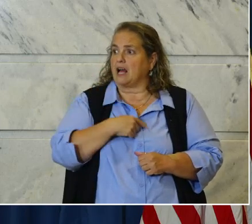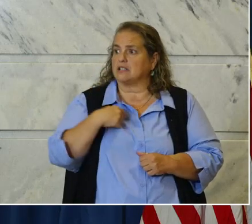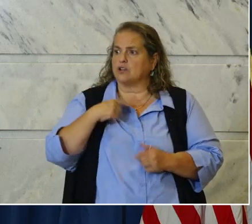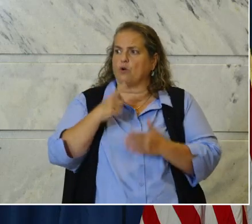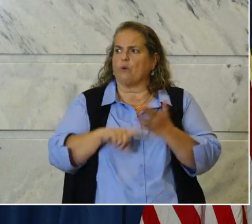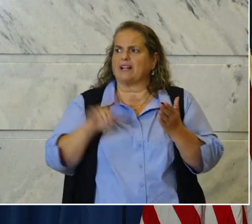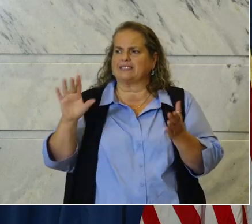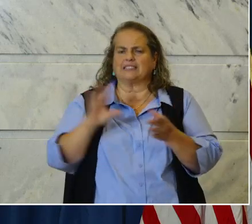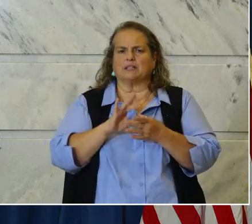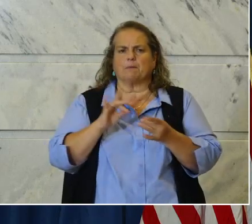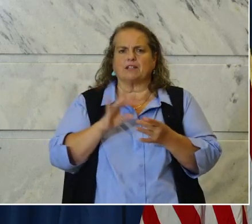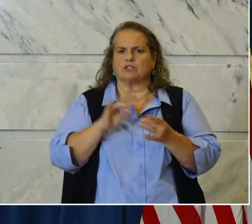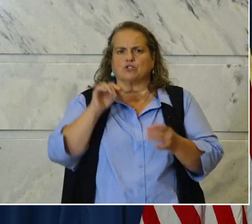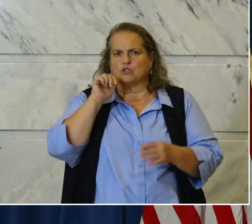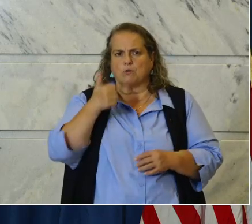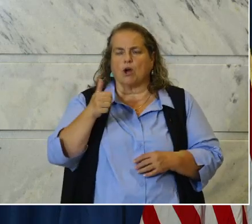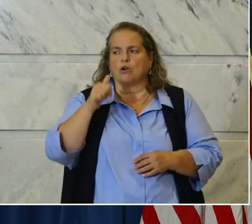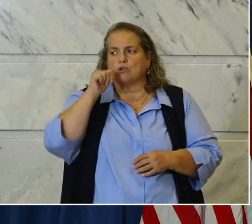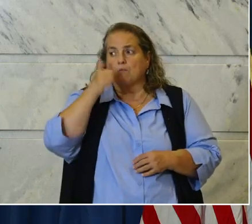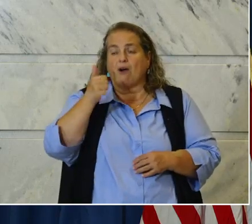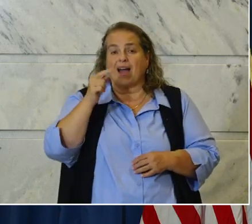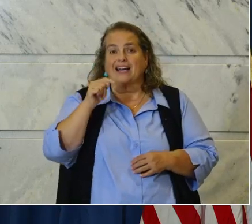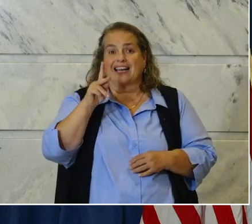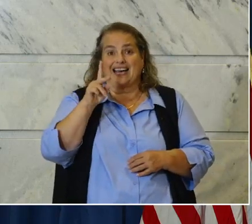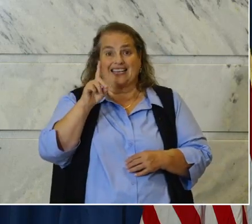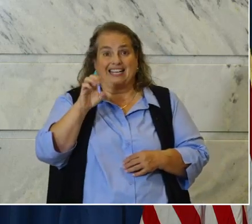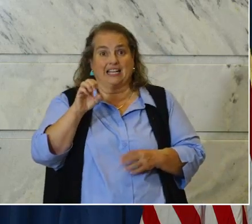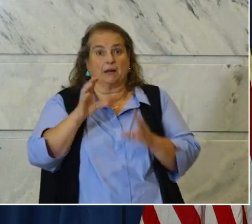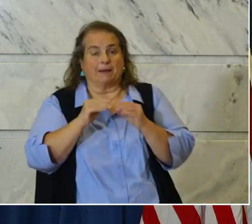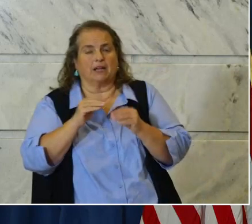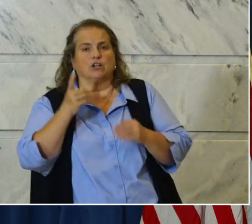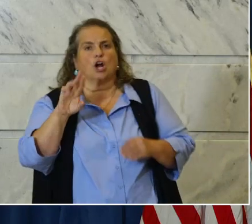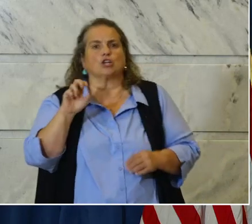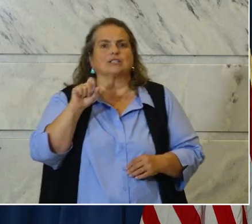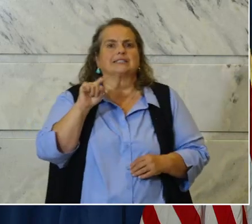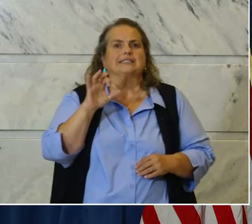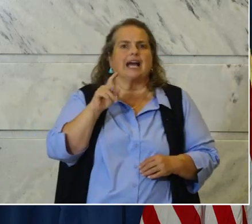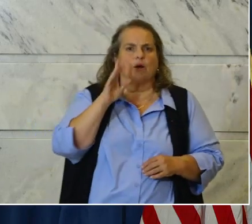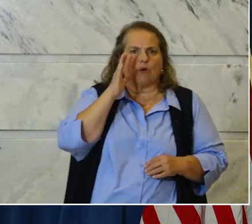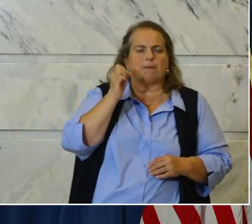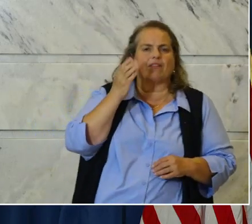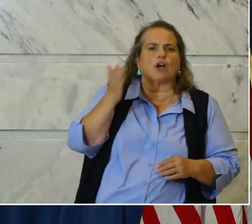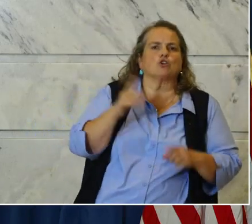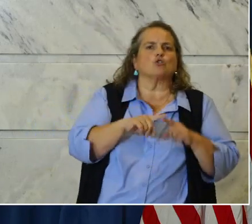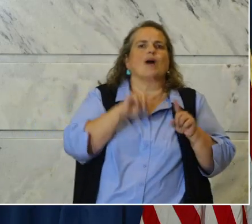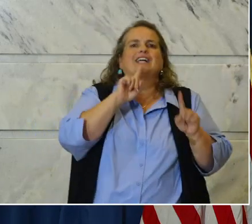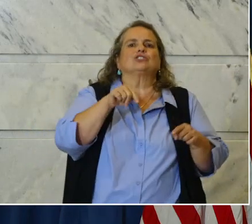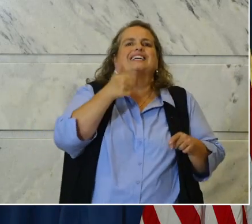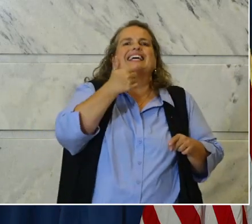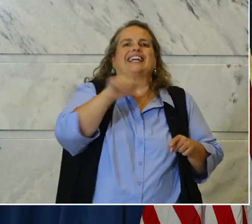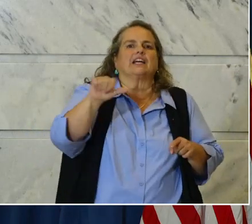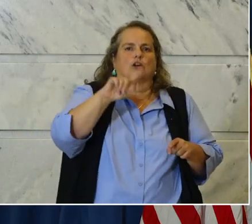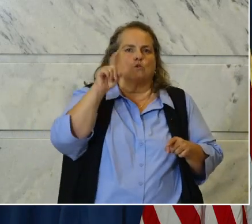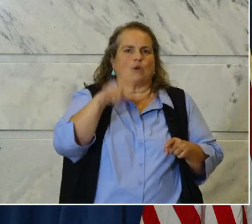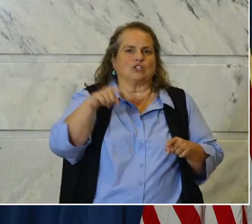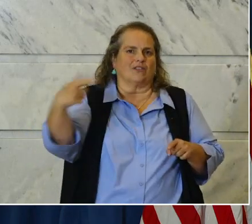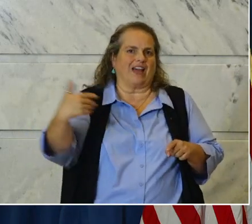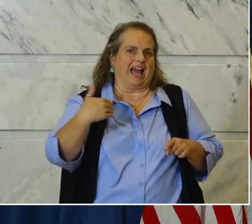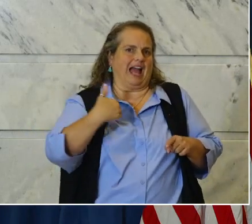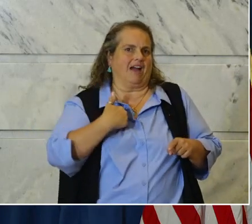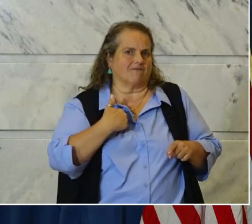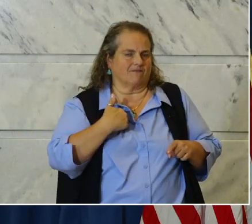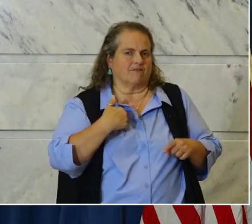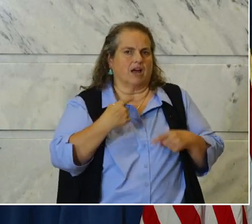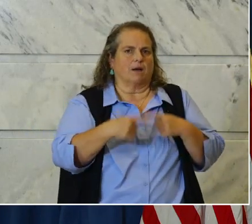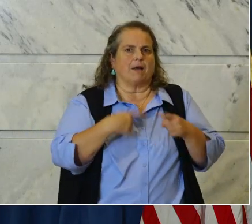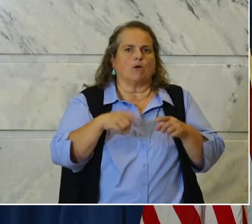to be. Tomorrow at the KBE meeting, Dr. Stack is going to be there to answer questions about